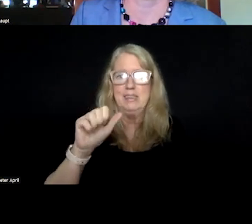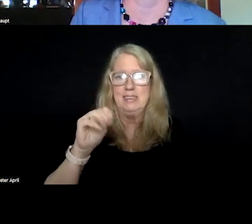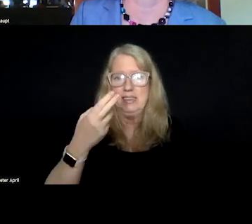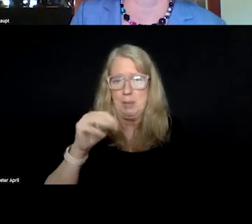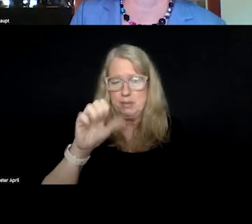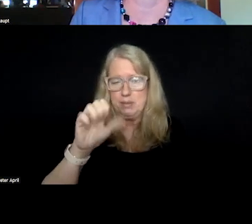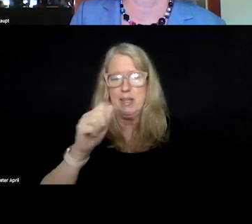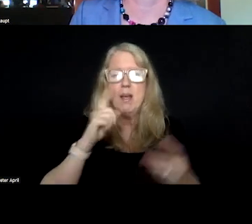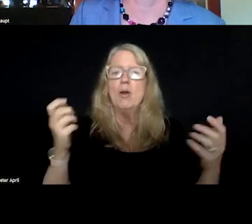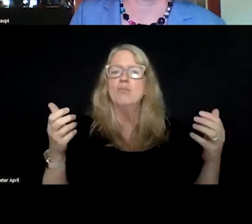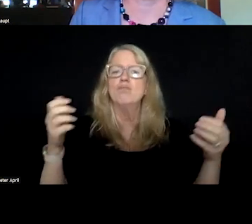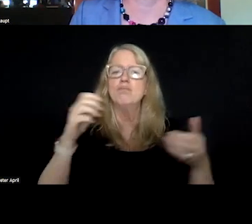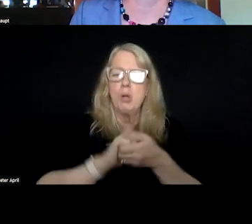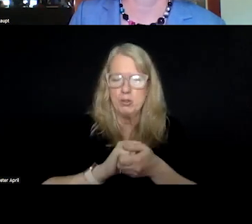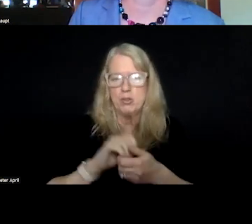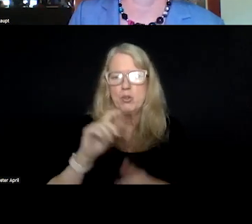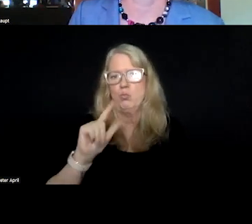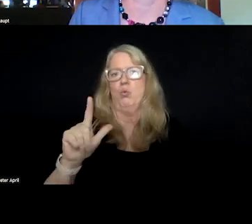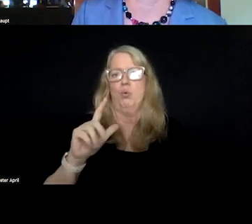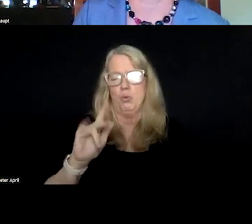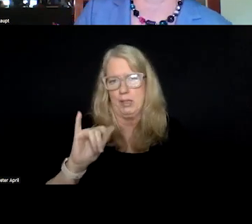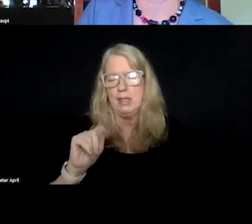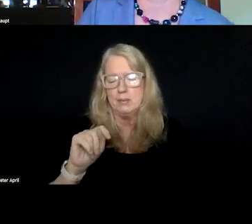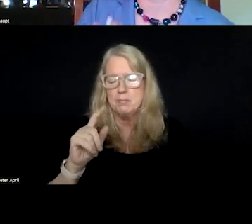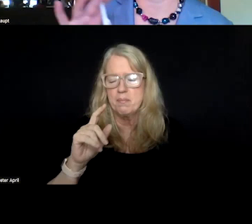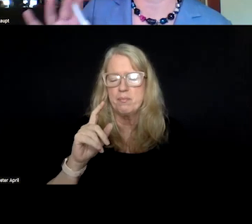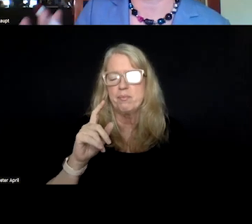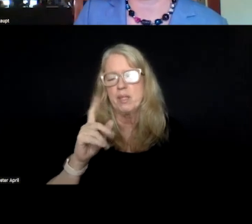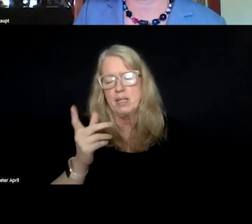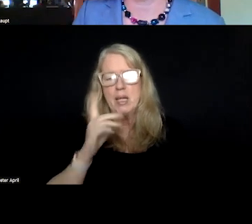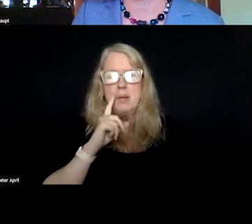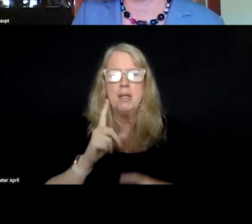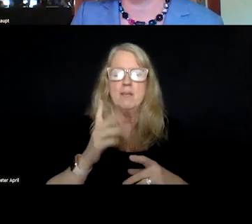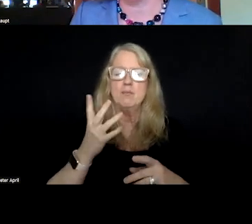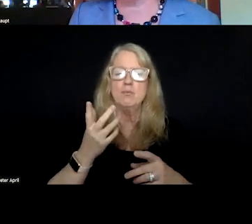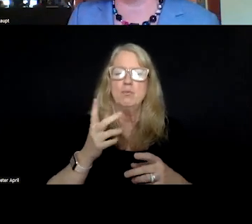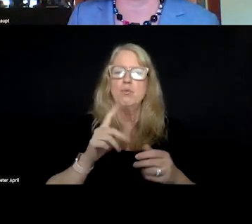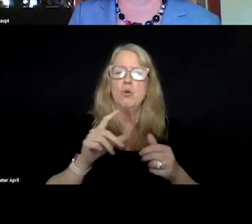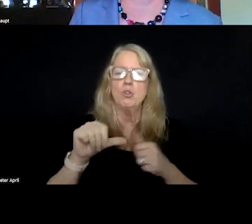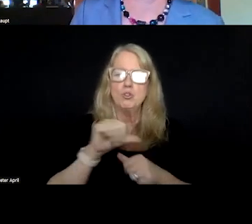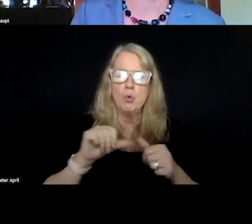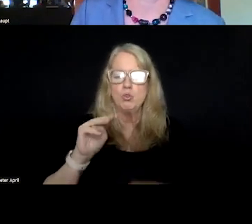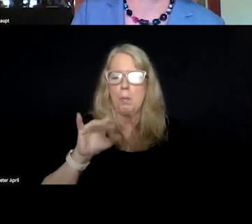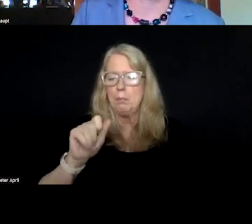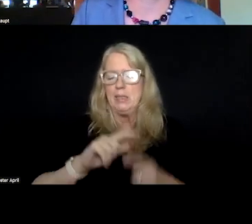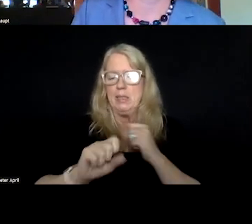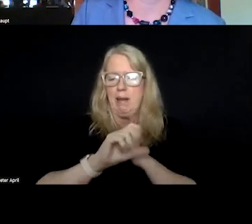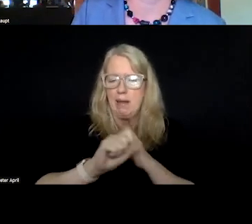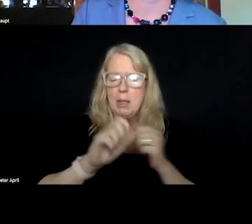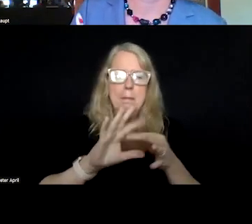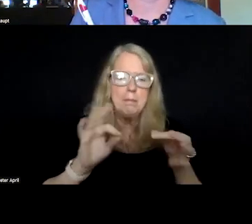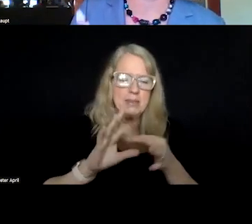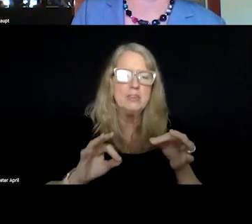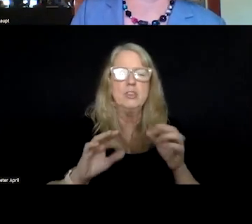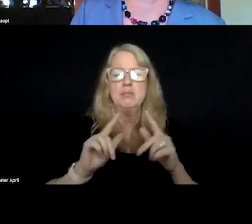a partner toolkit in terms that has social media messaging, some marketing in